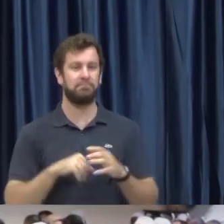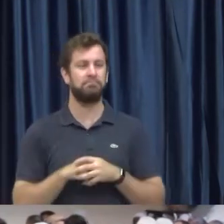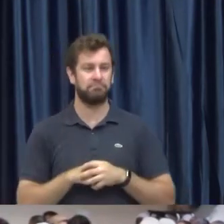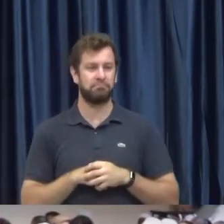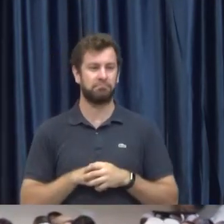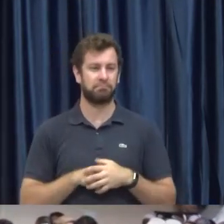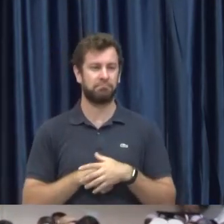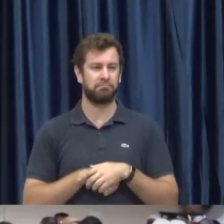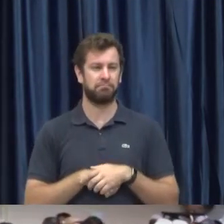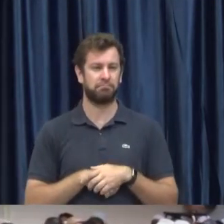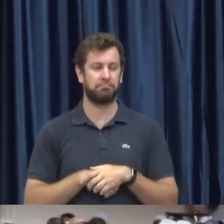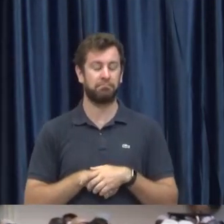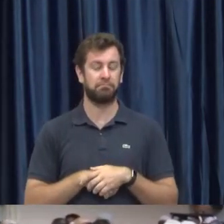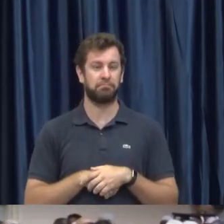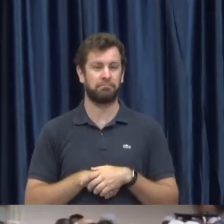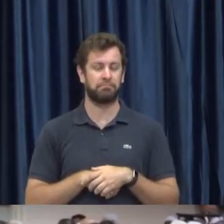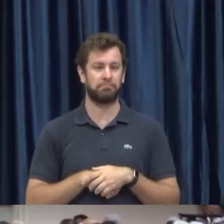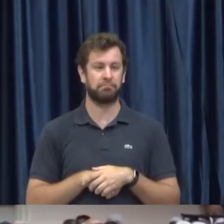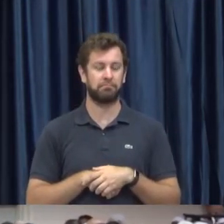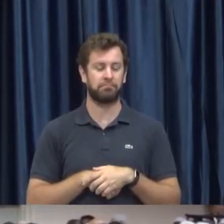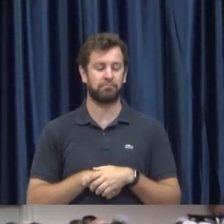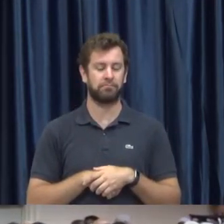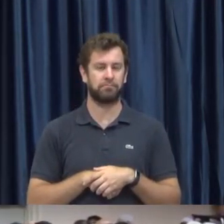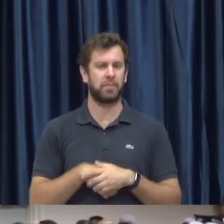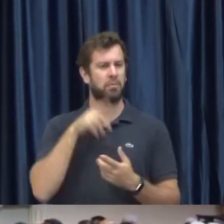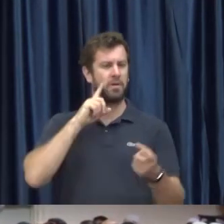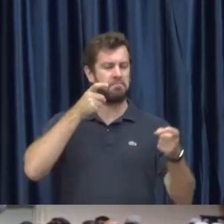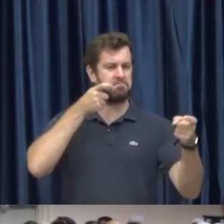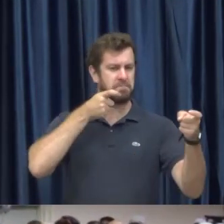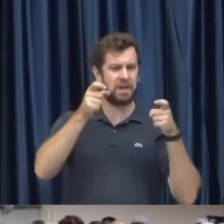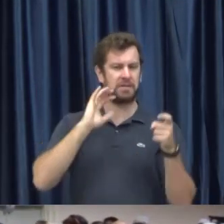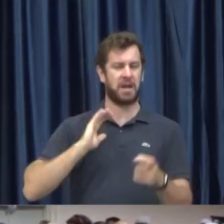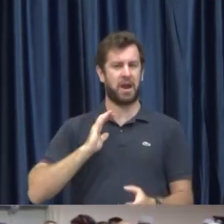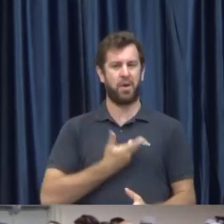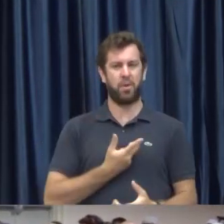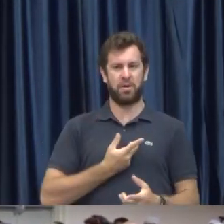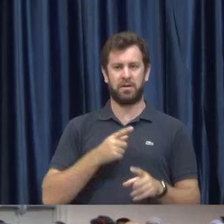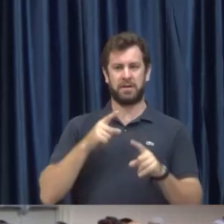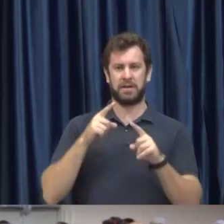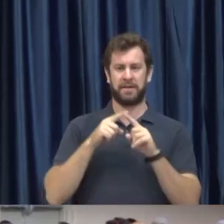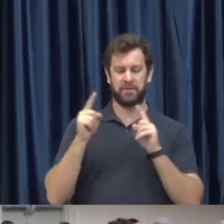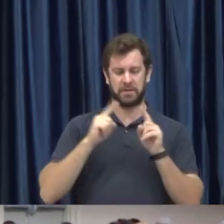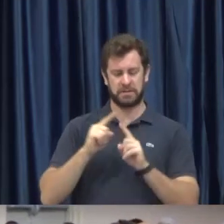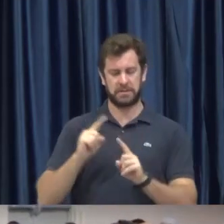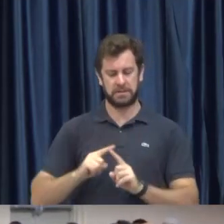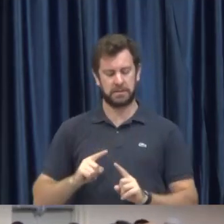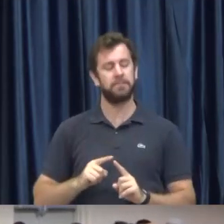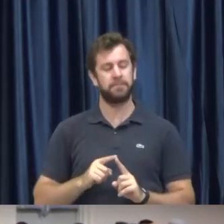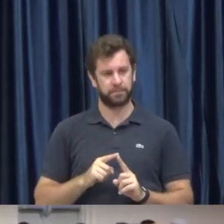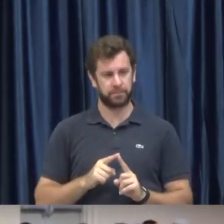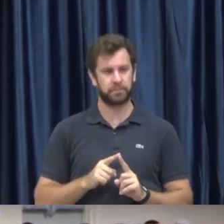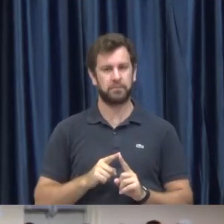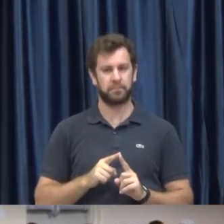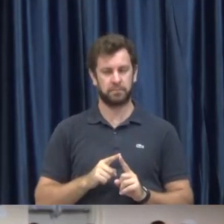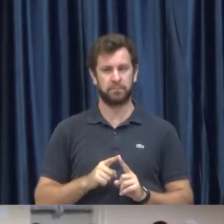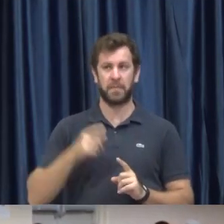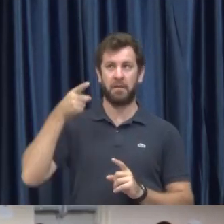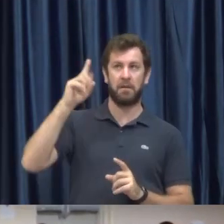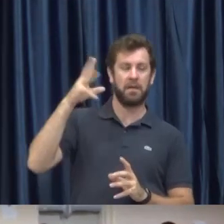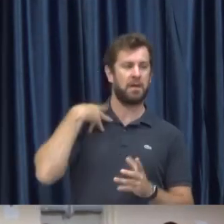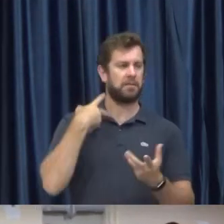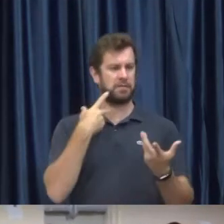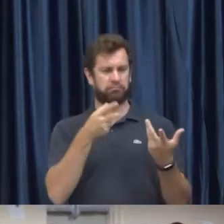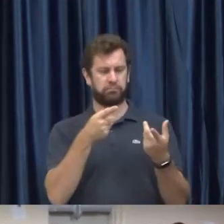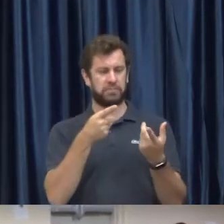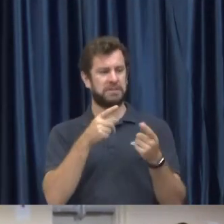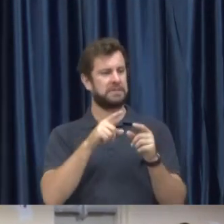Manage the difference, as Allah has made tanawwa. Allah has made variety in flowers,